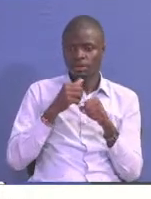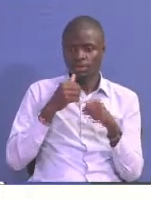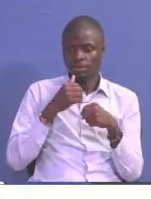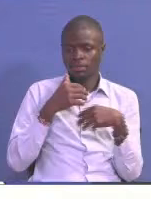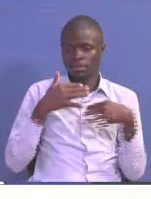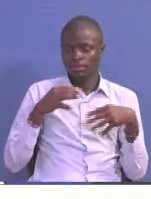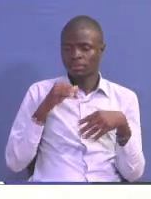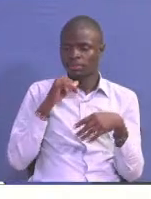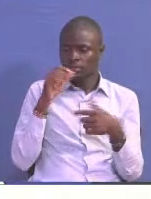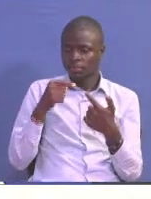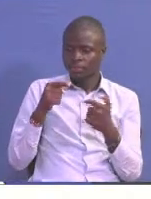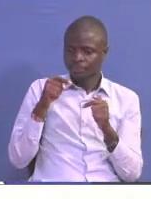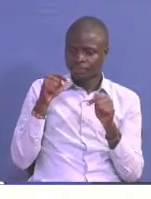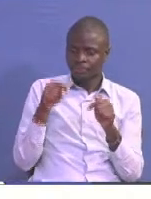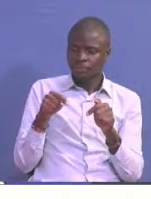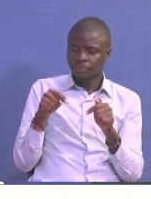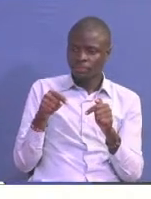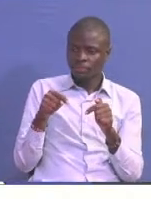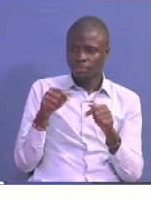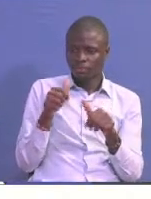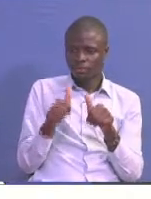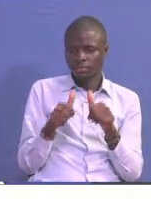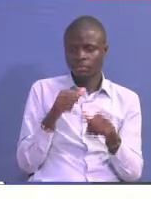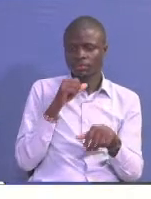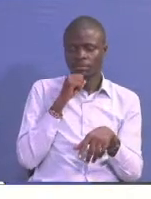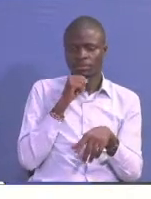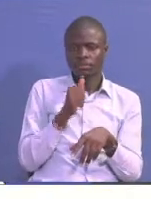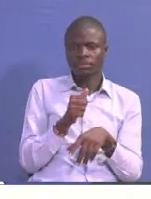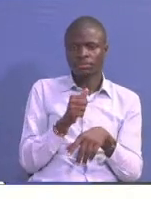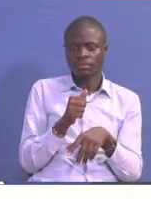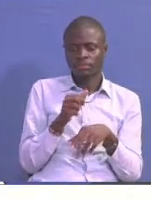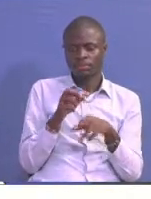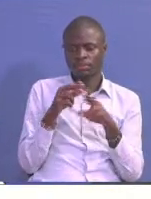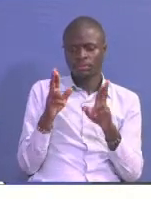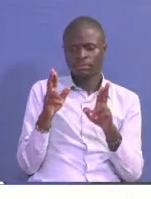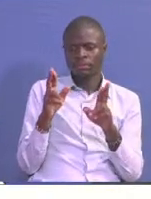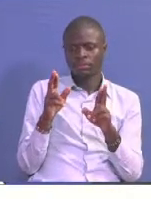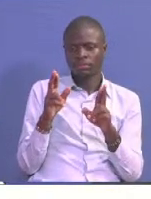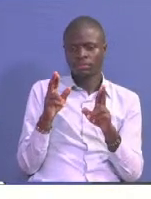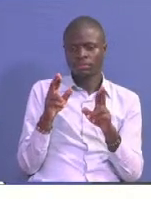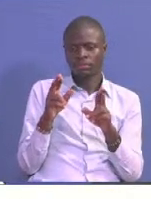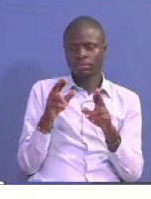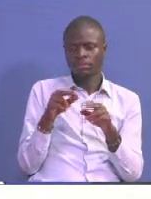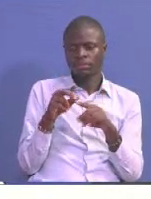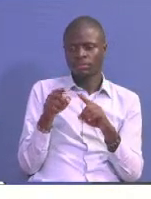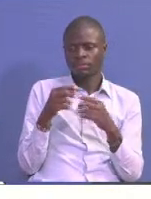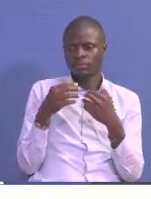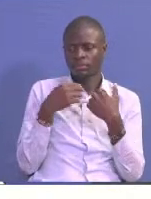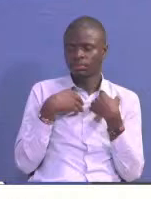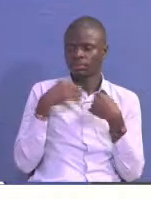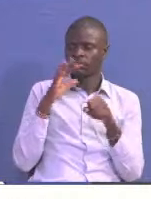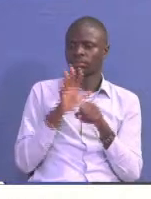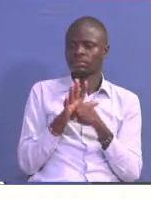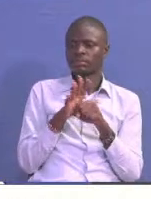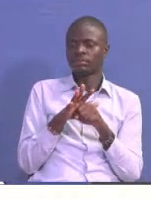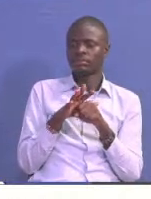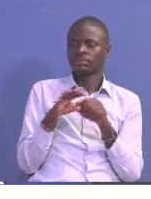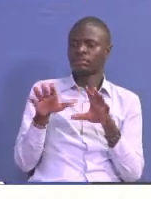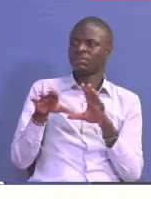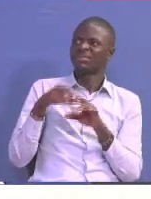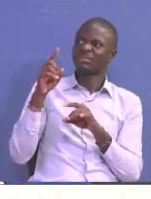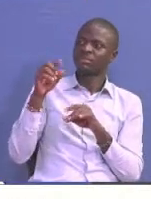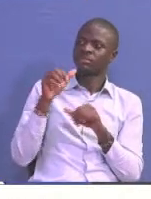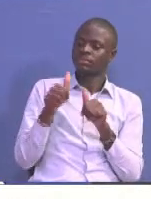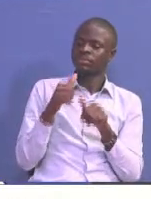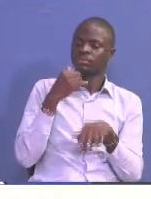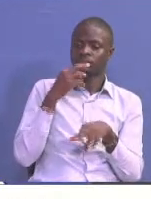to come to an industrial park which is not ready, while there are a lot of industrial parks elsewhere which are ready.